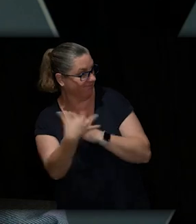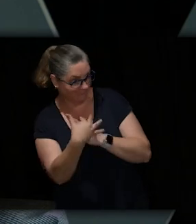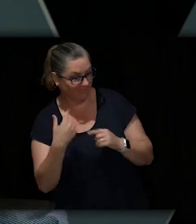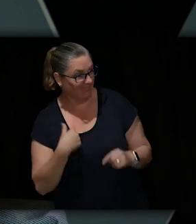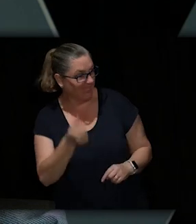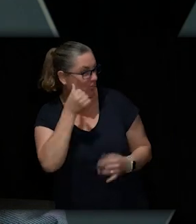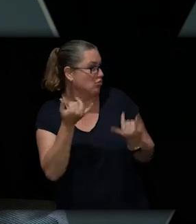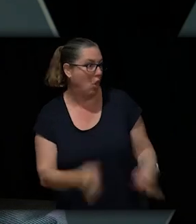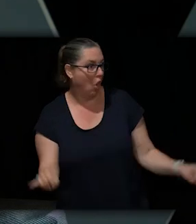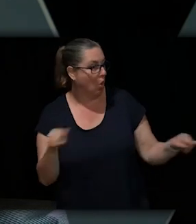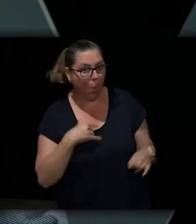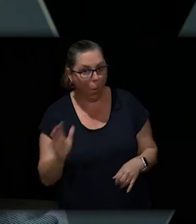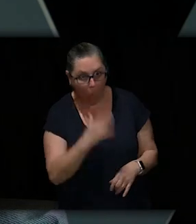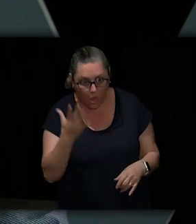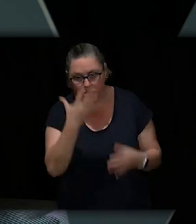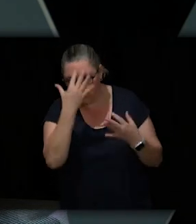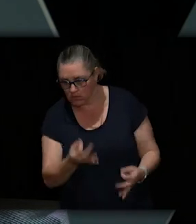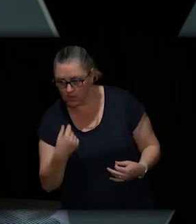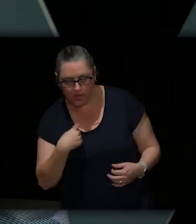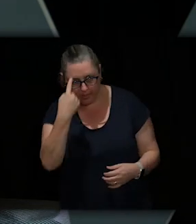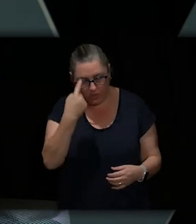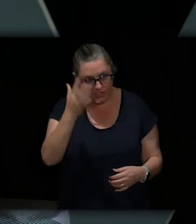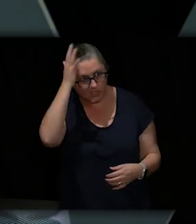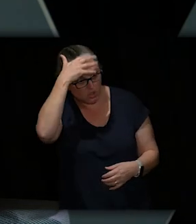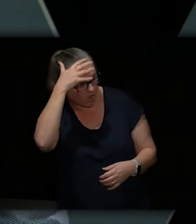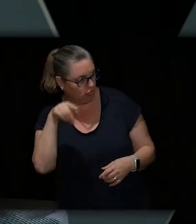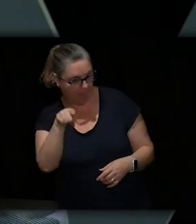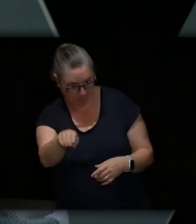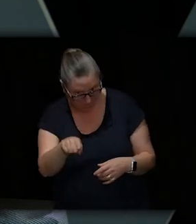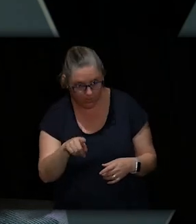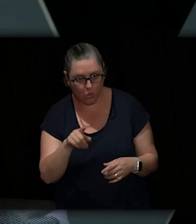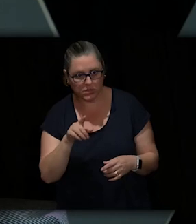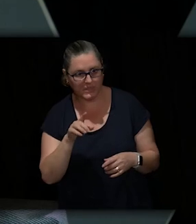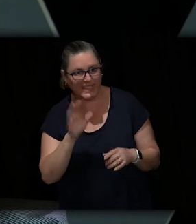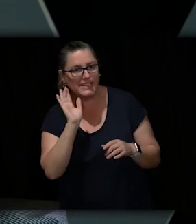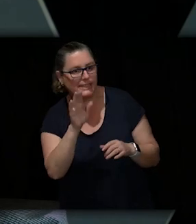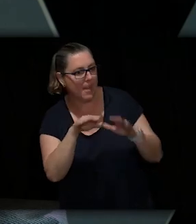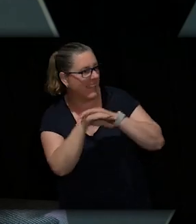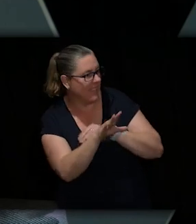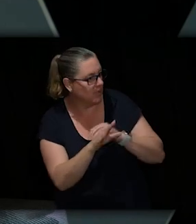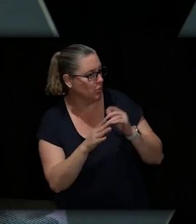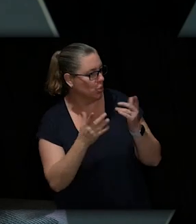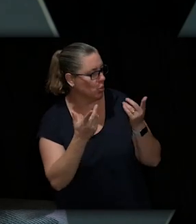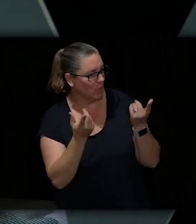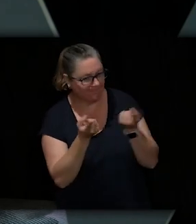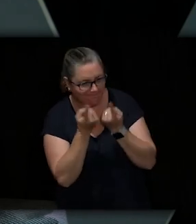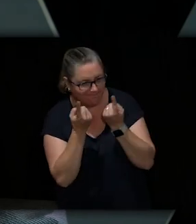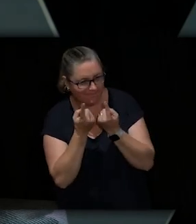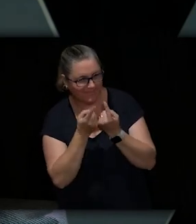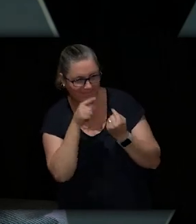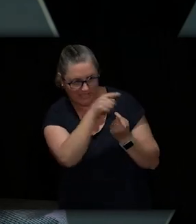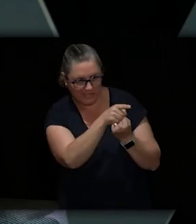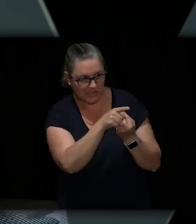what Donald Trump had tapped into. And to Donald Trump's credit, he did tap into something. I think he did it in a way that was, you